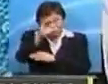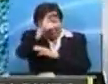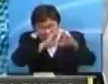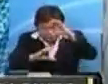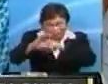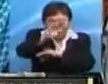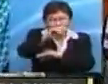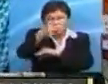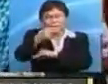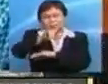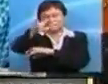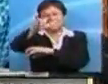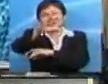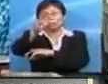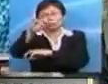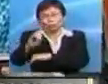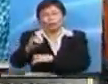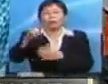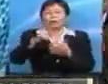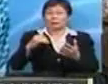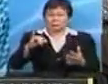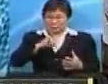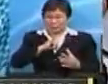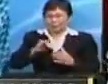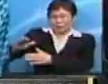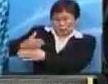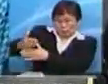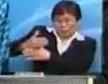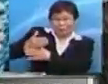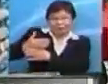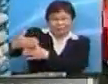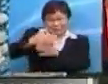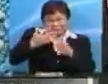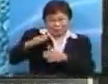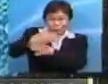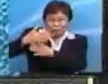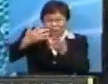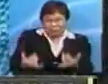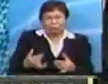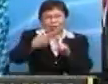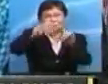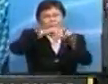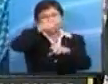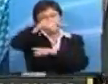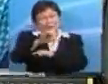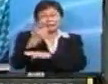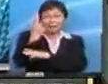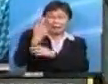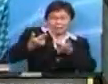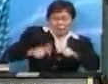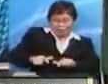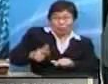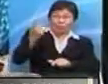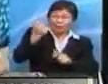menyelamat MH370. Baik, apa yang boleh saya kongsikan setakat ini daripada sidang media yang berlangsung